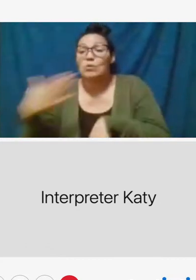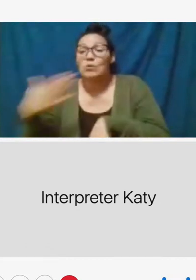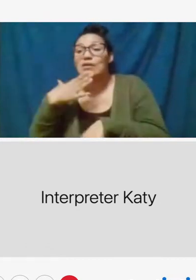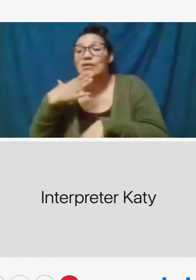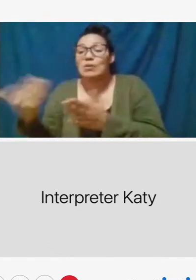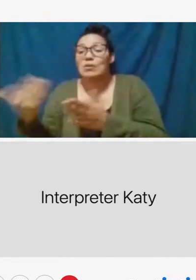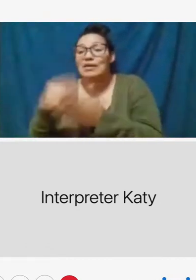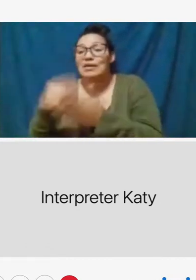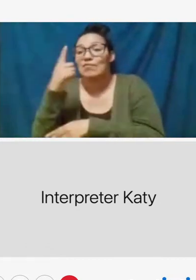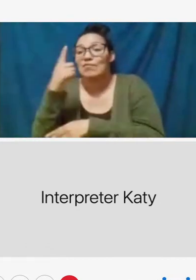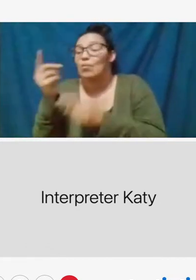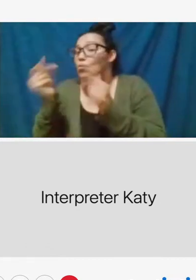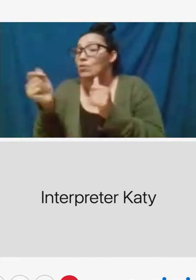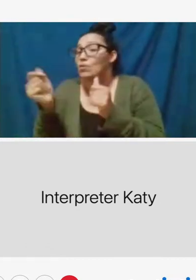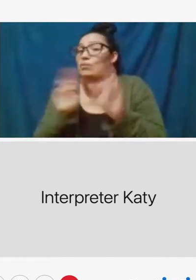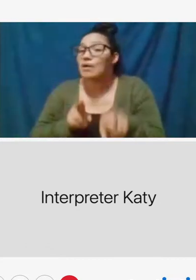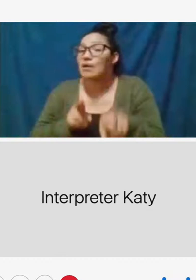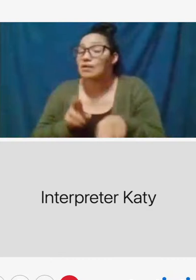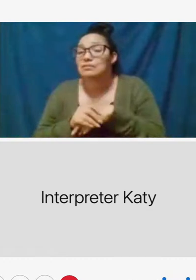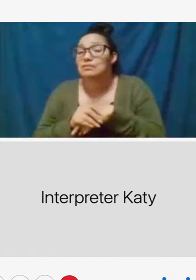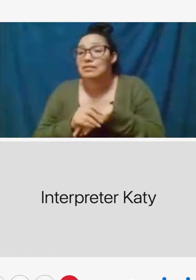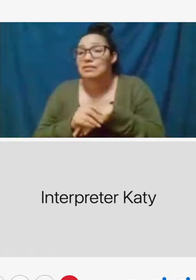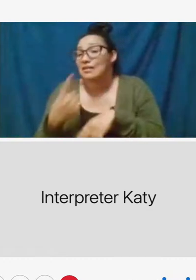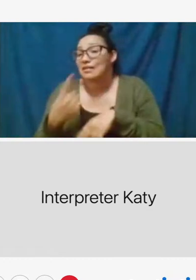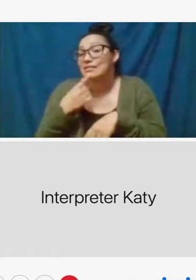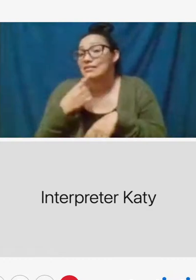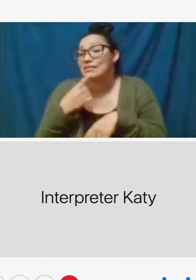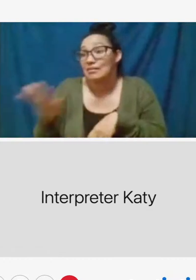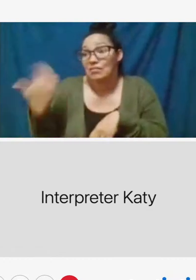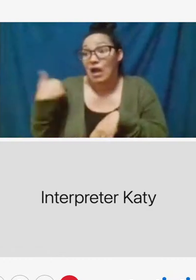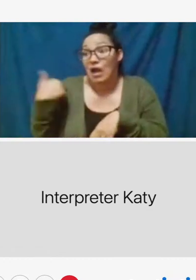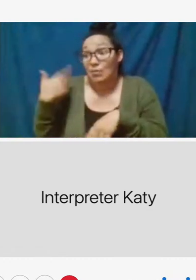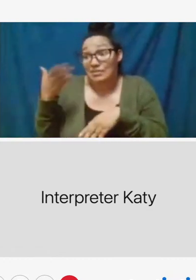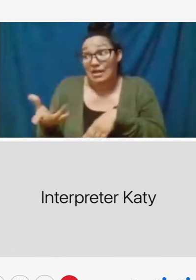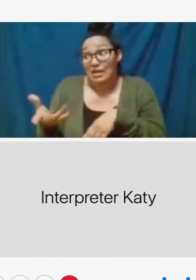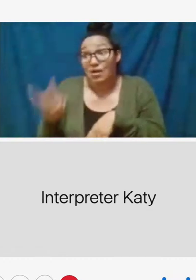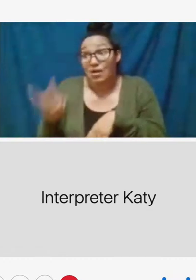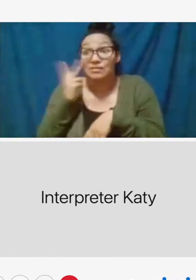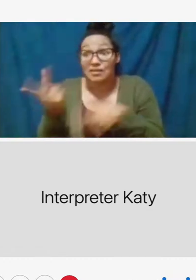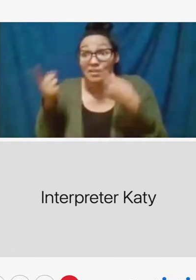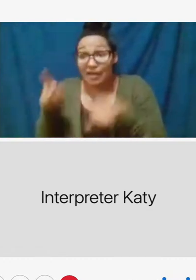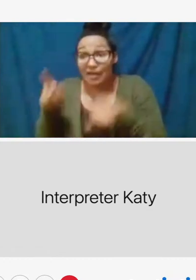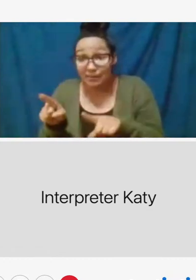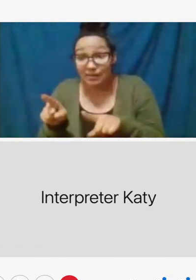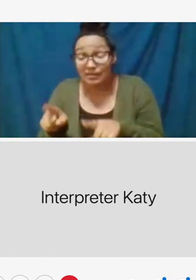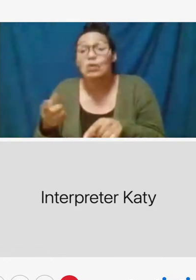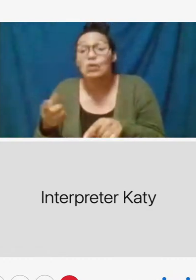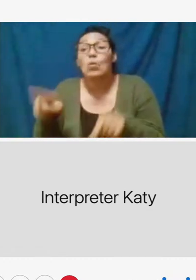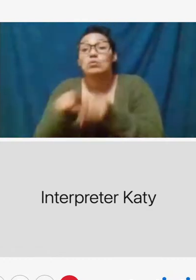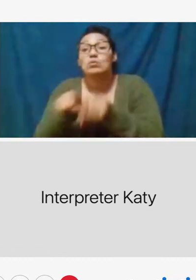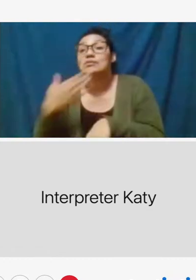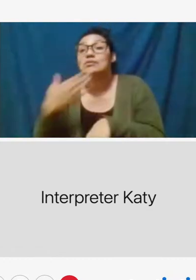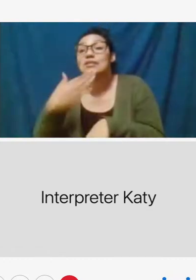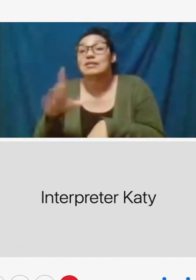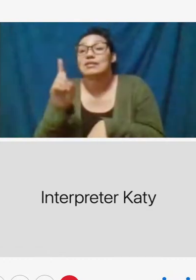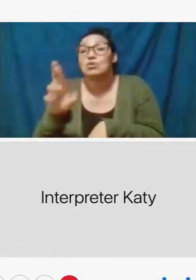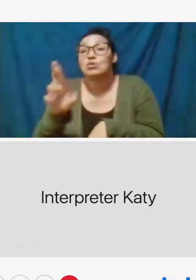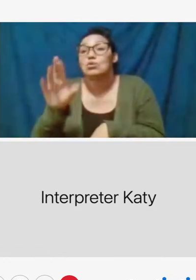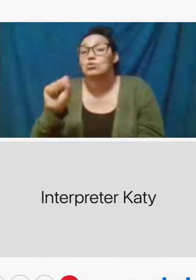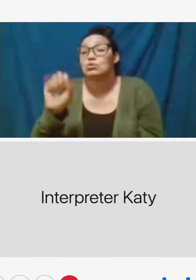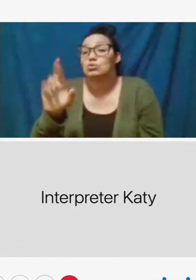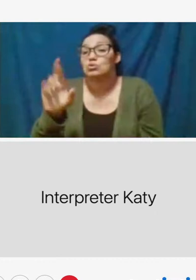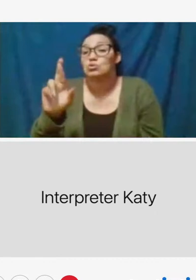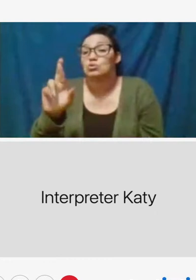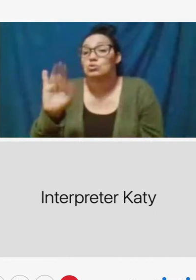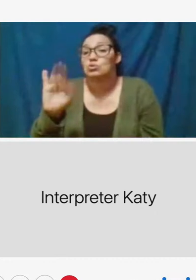response like I said I was there and I saw it and I also want to thank Dr Scribner uh a principal